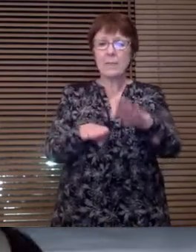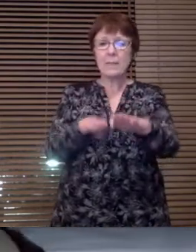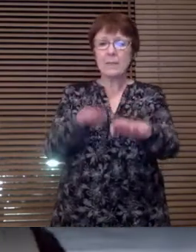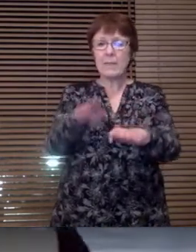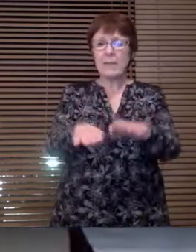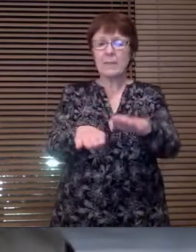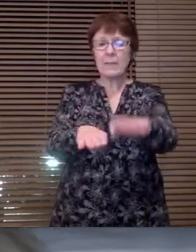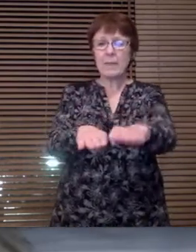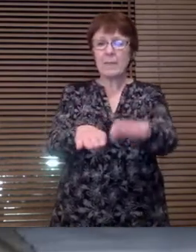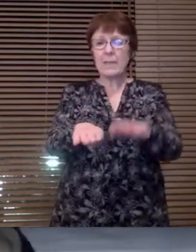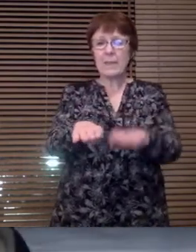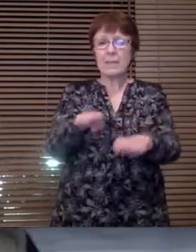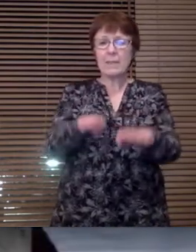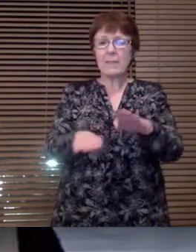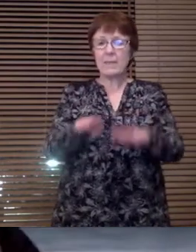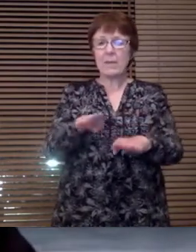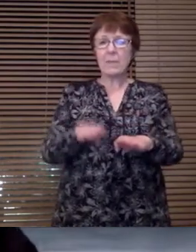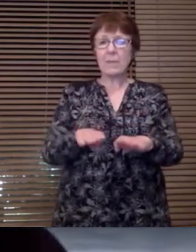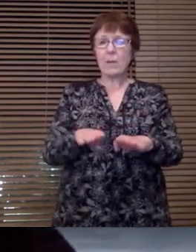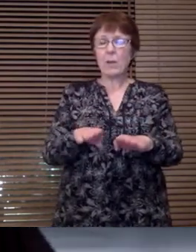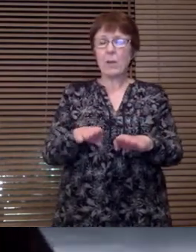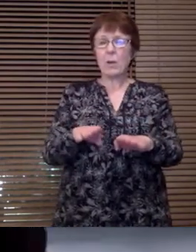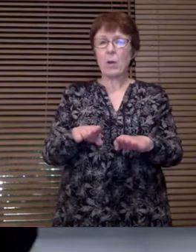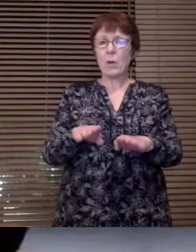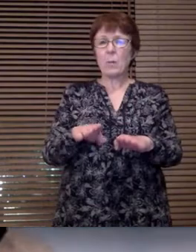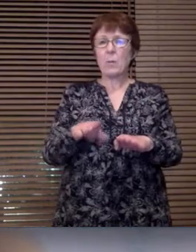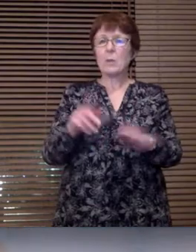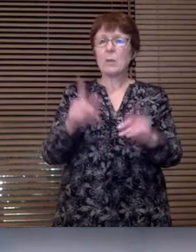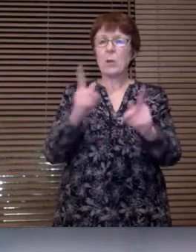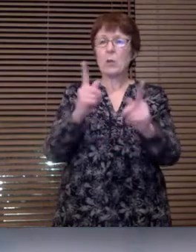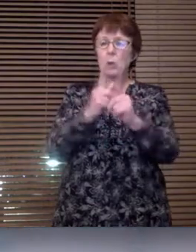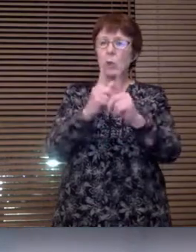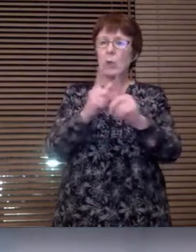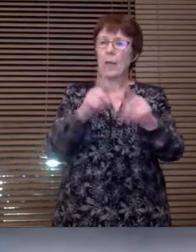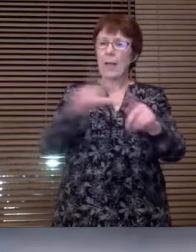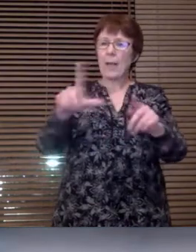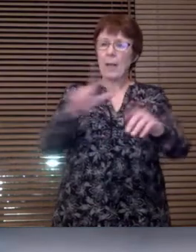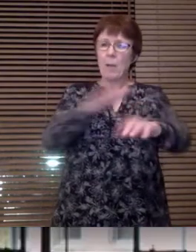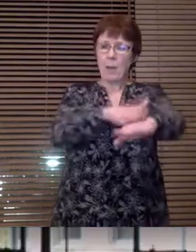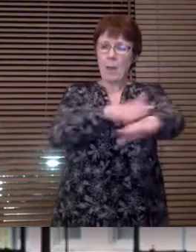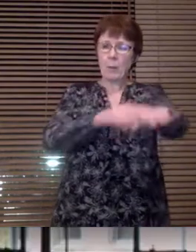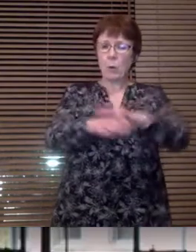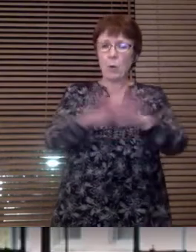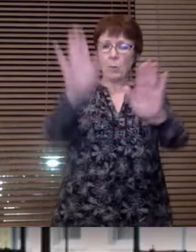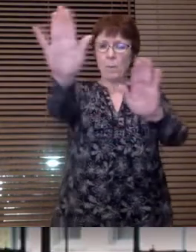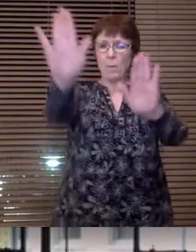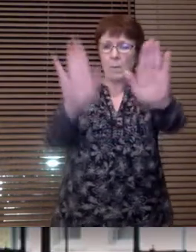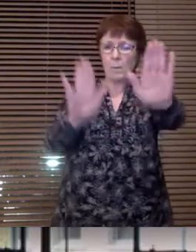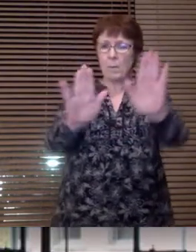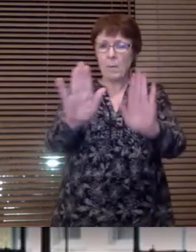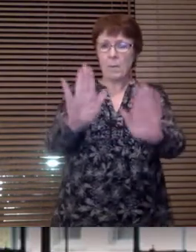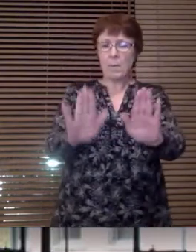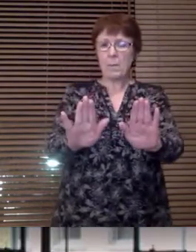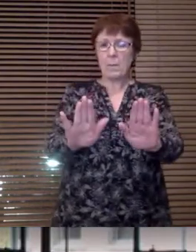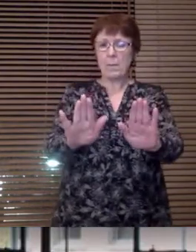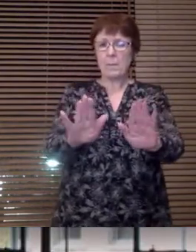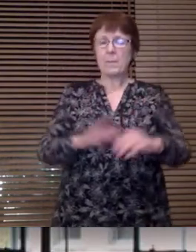it, particularly it's easier to just step and go up. We just want to do little movements, putting more pressure through the shoulders.